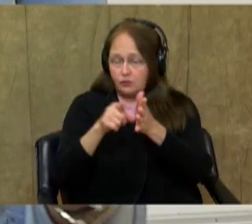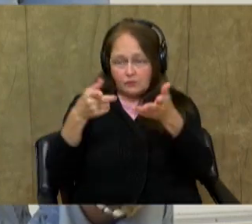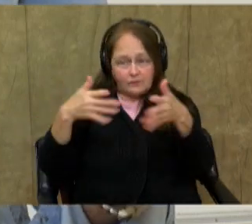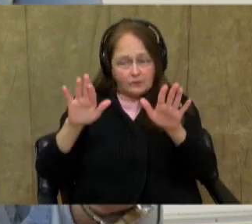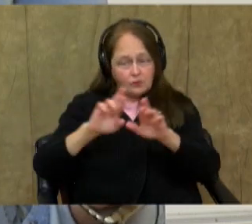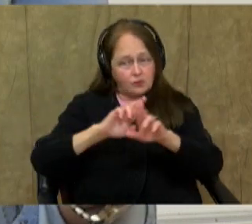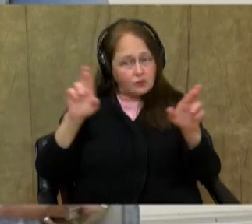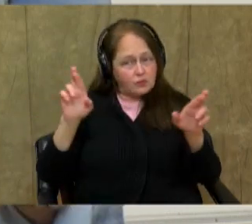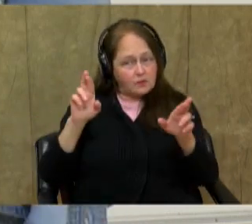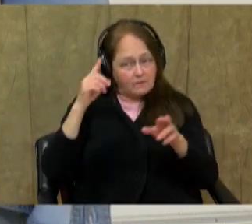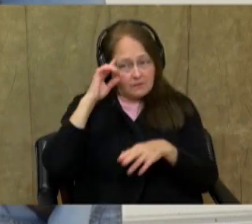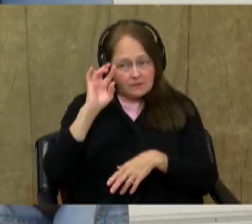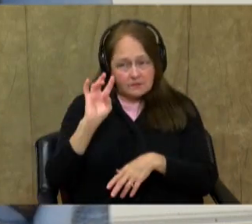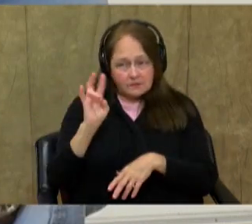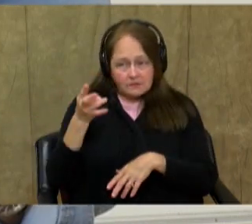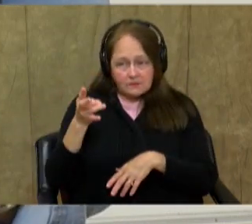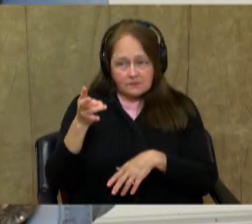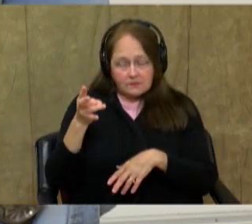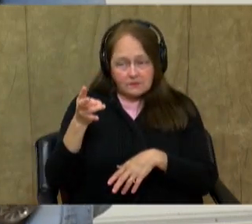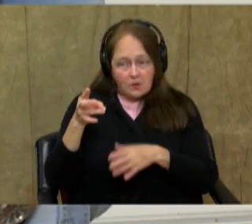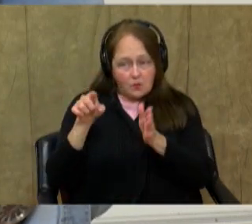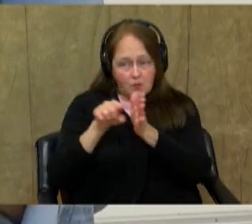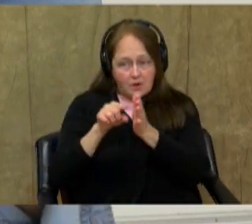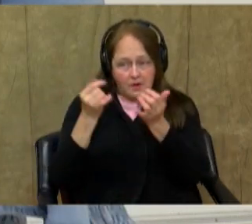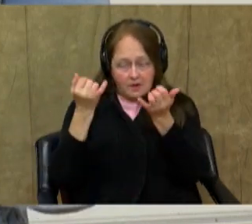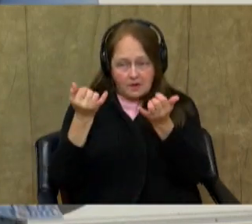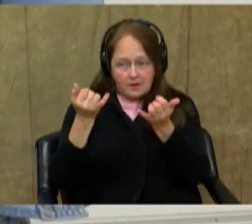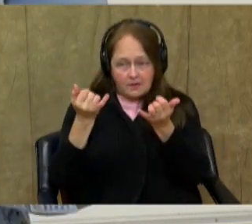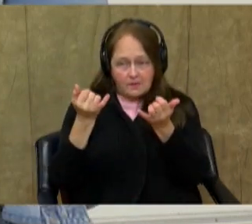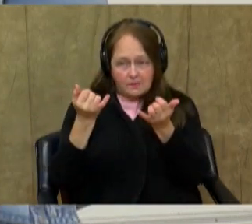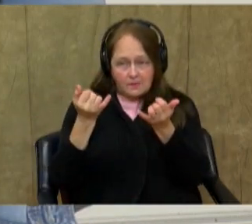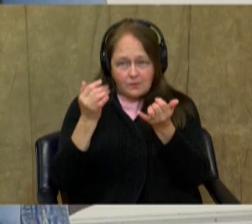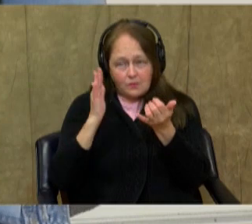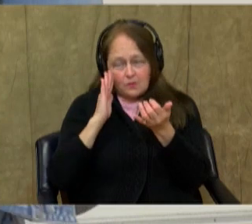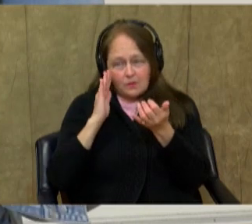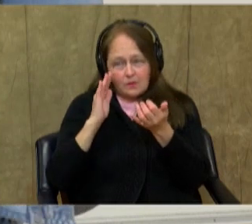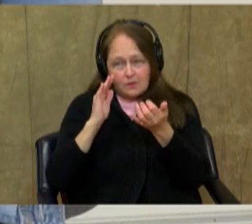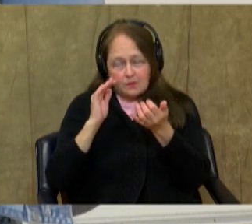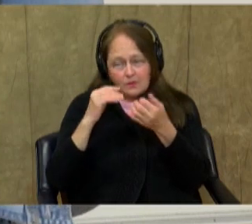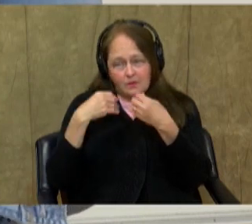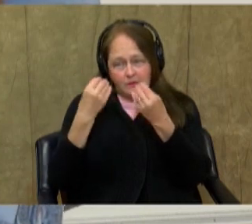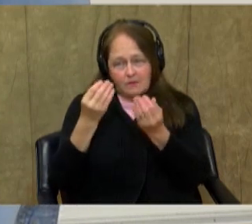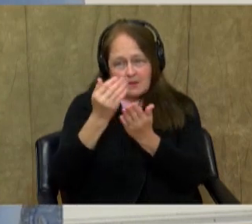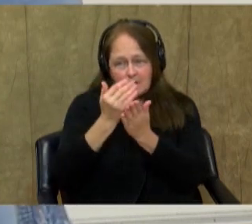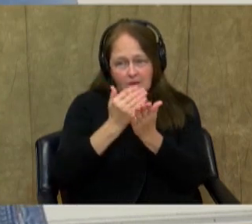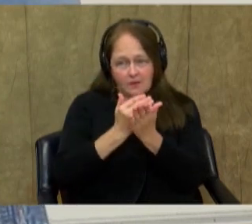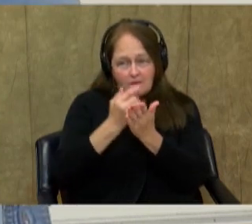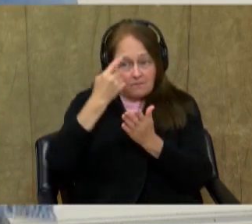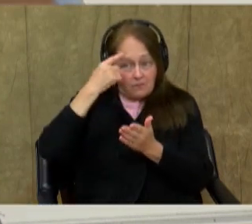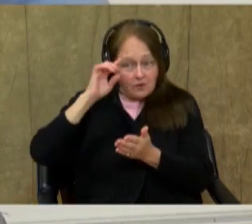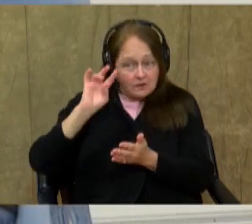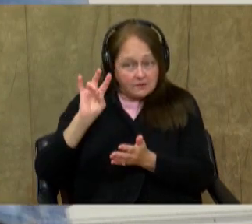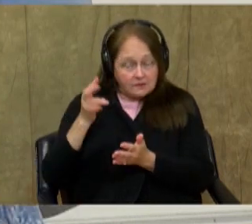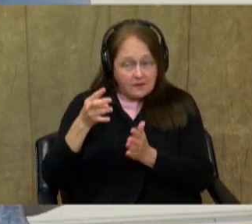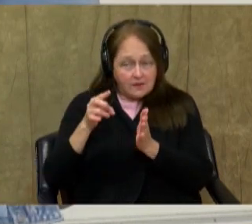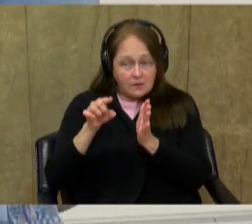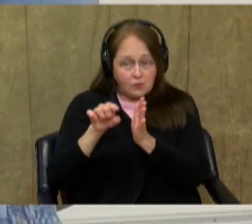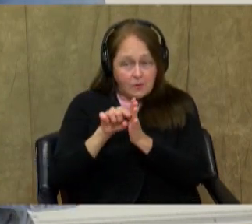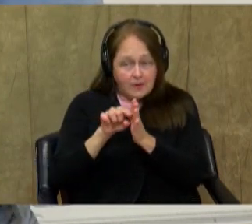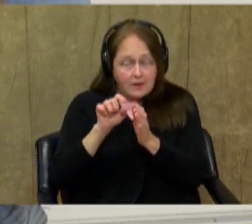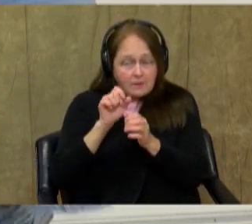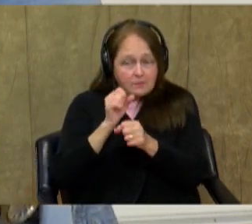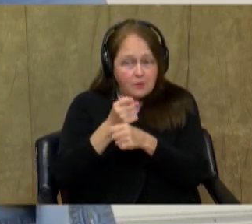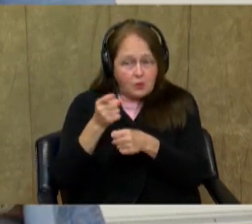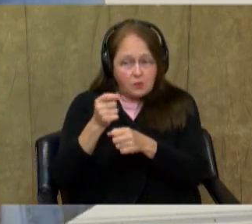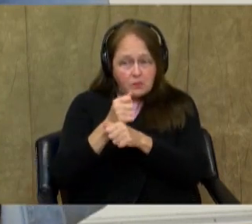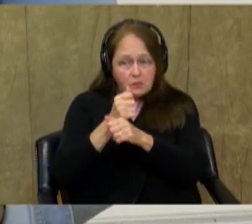You're ready to move on and we're ready for 7th grade. So we're going to do a little lesson for 7th grade to get you ready,